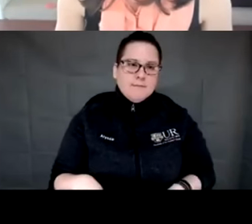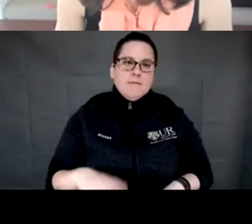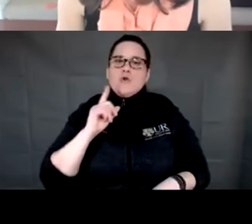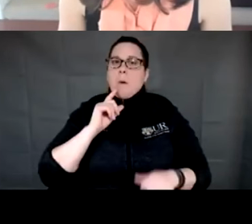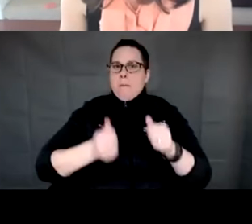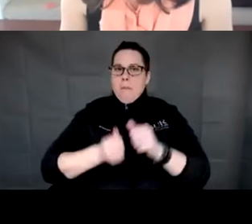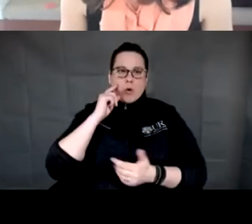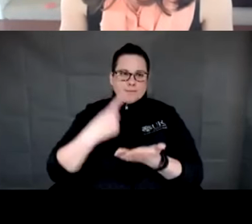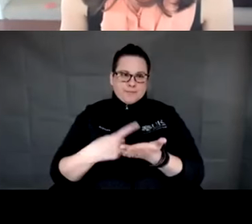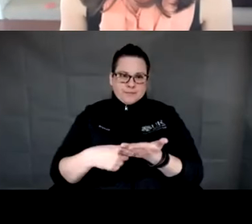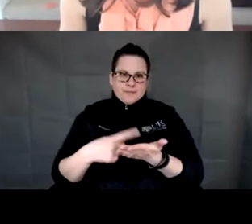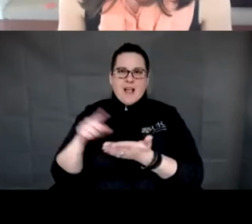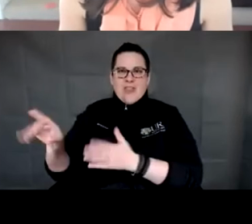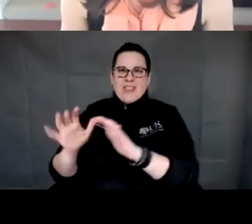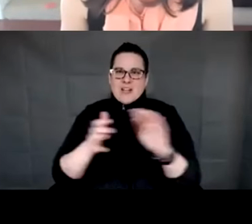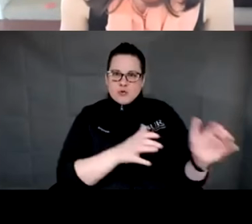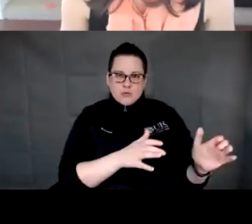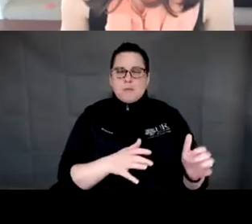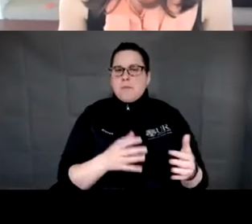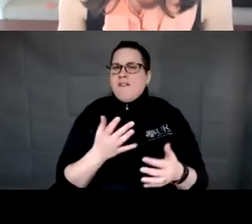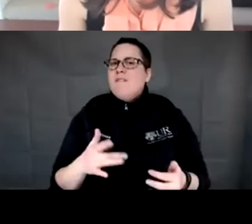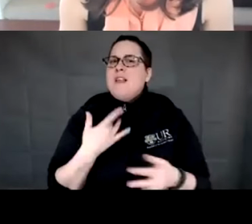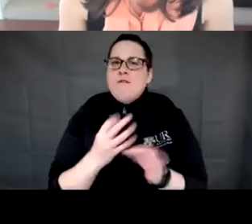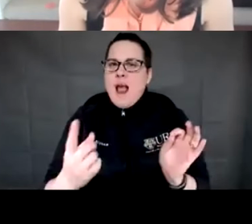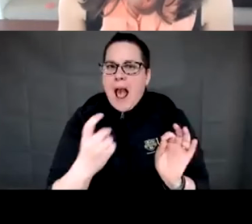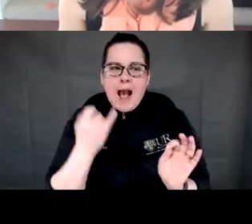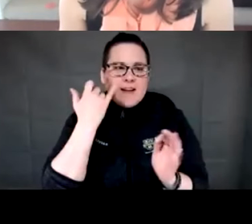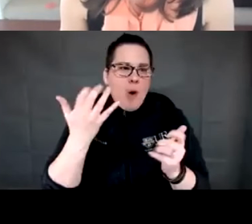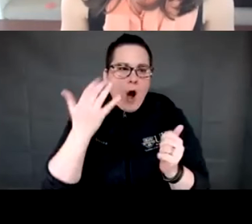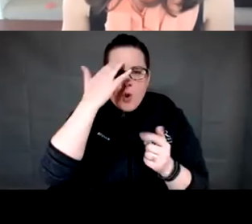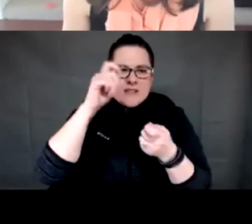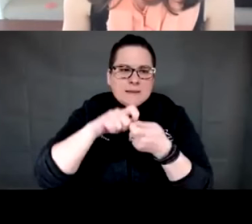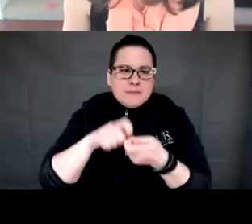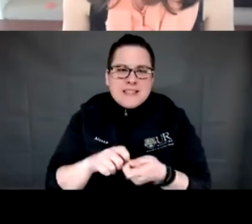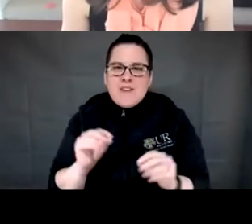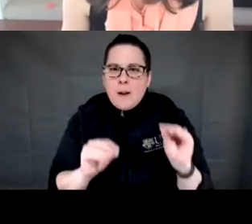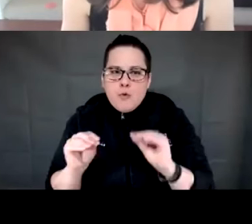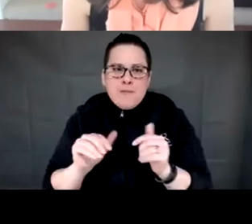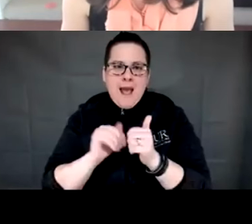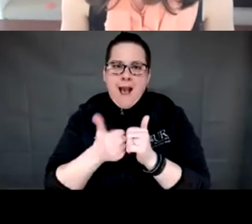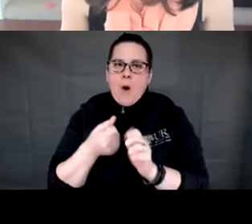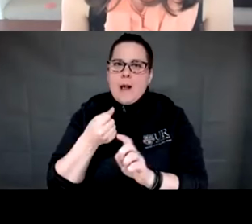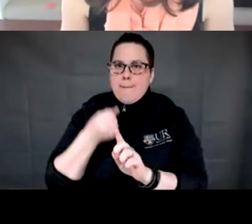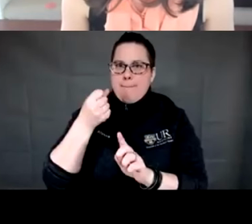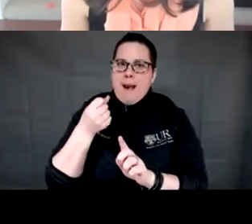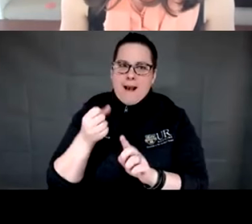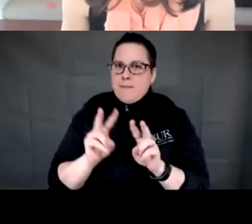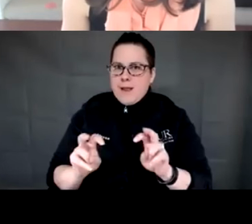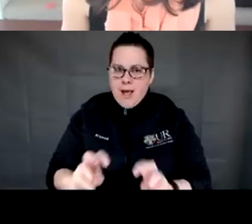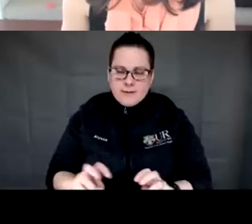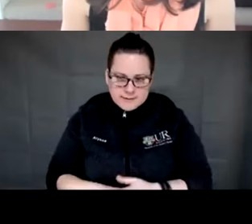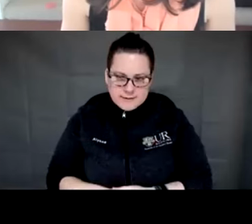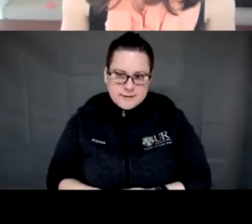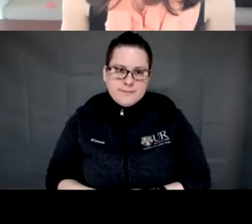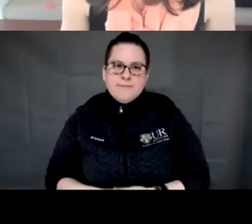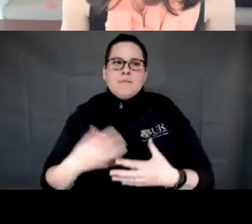talk about these different variable groups, although feel free to ask me if you wanna know about individual movements and how they were impacted by these analyses. And then